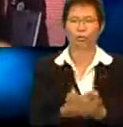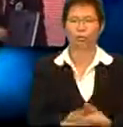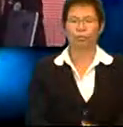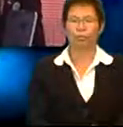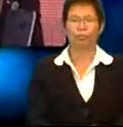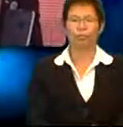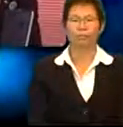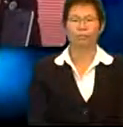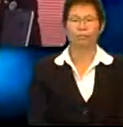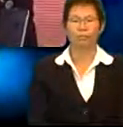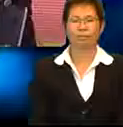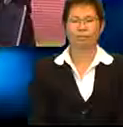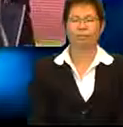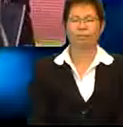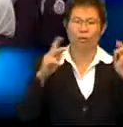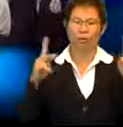Good.